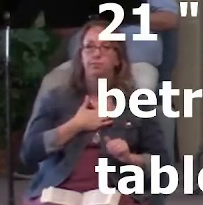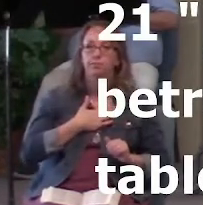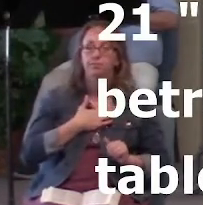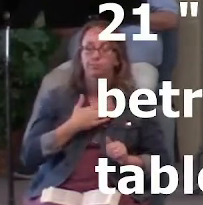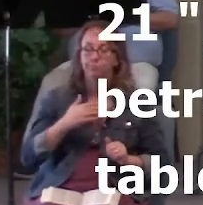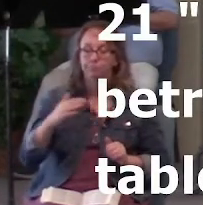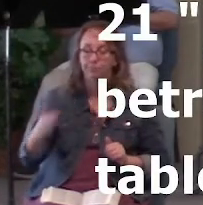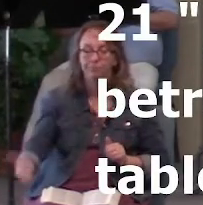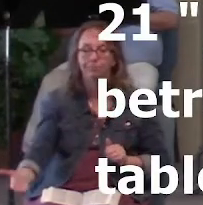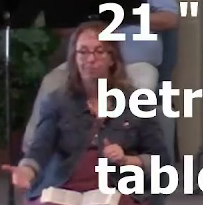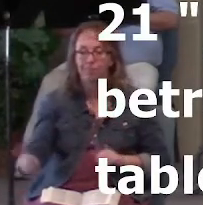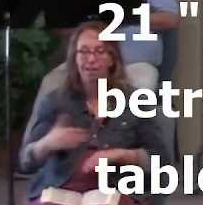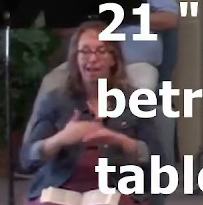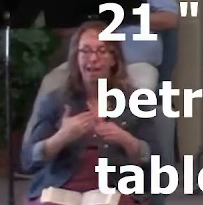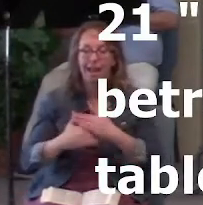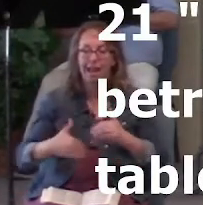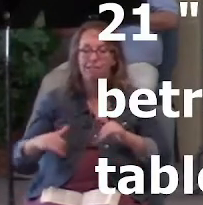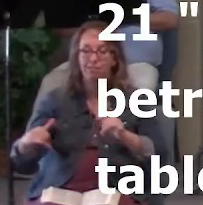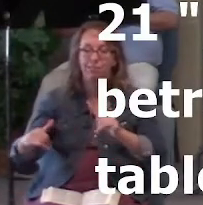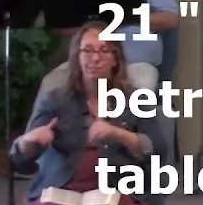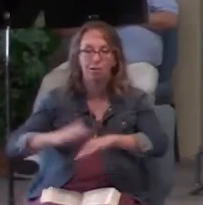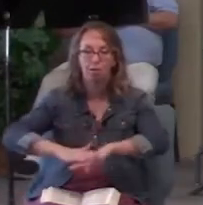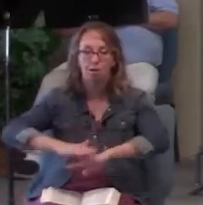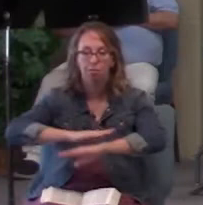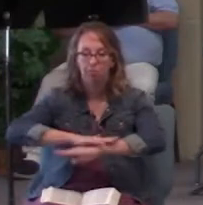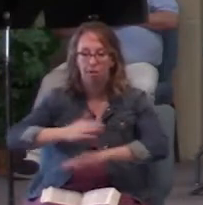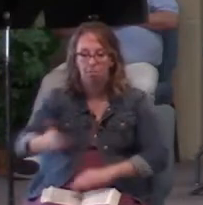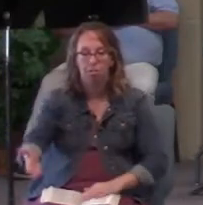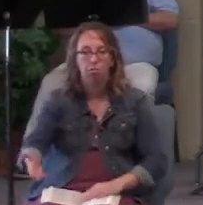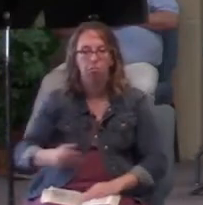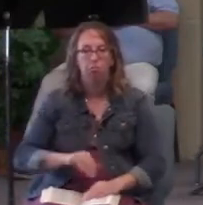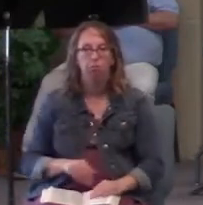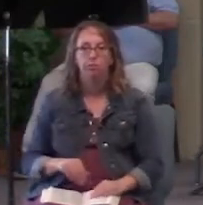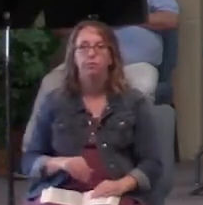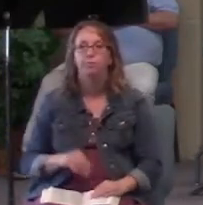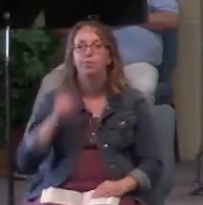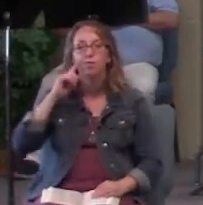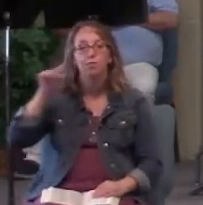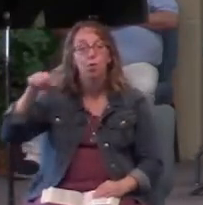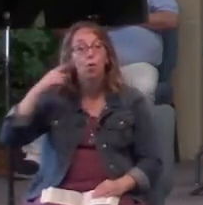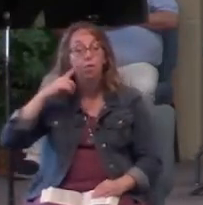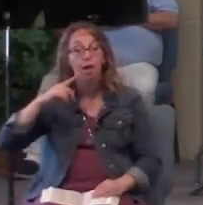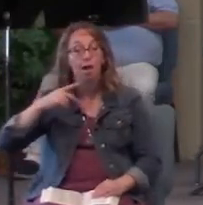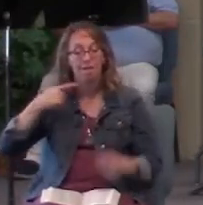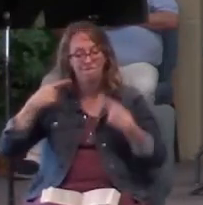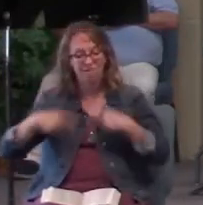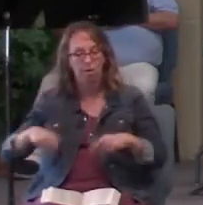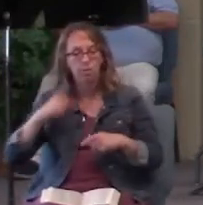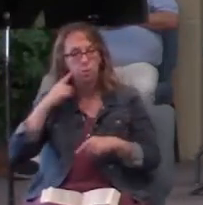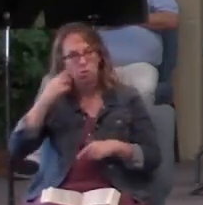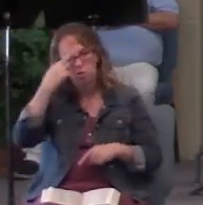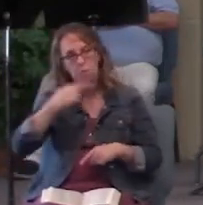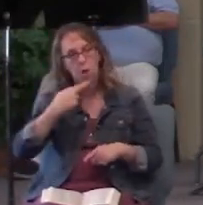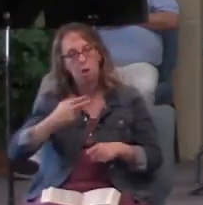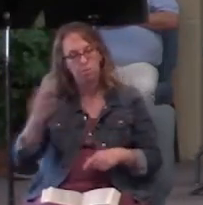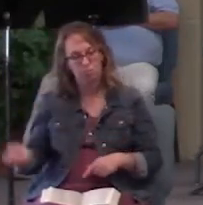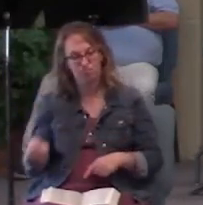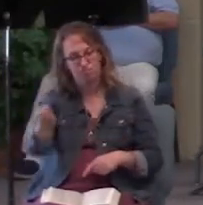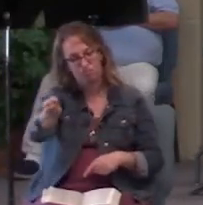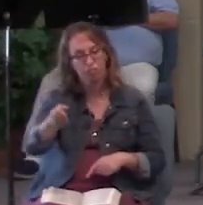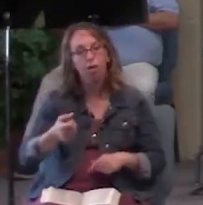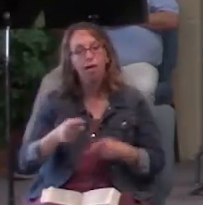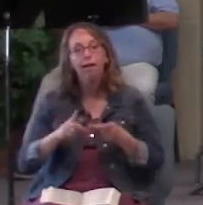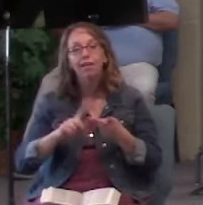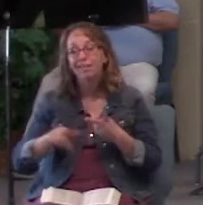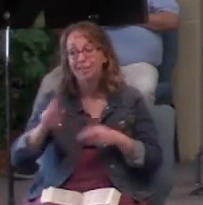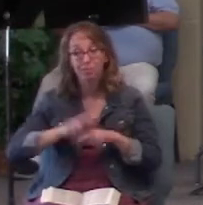guy that would ultimately hand him over to the Pharisees, to the Romans, to the religious leaders, was sitting at